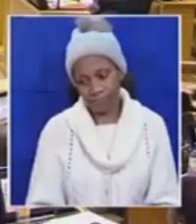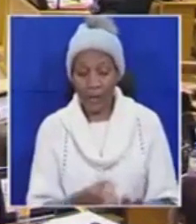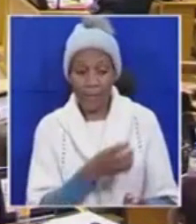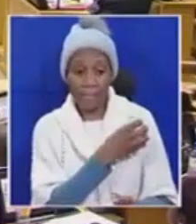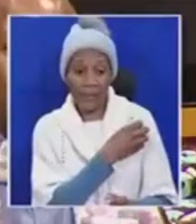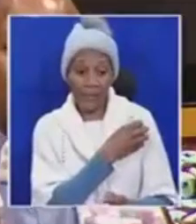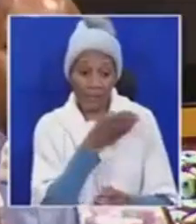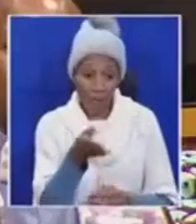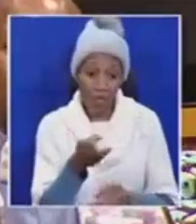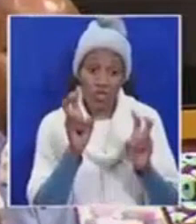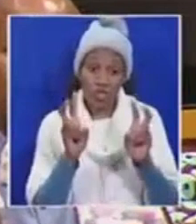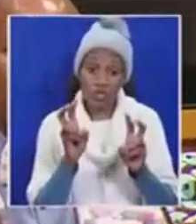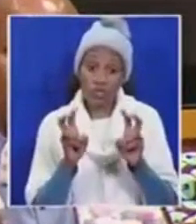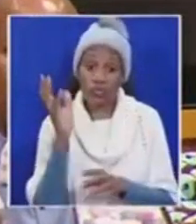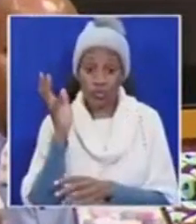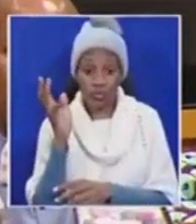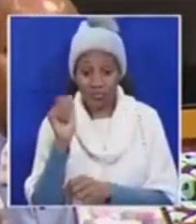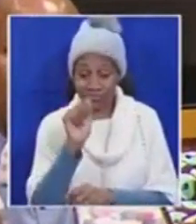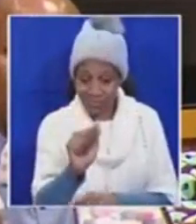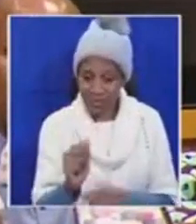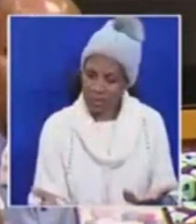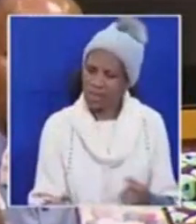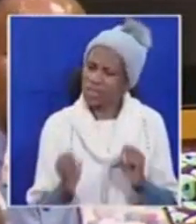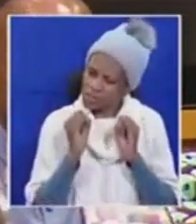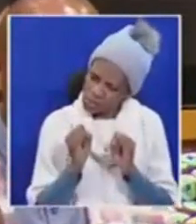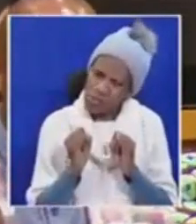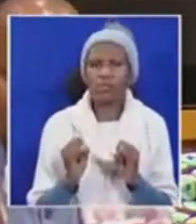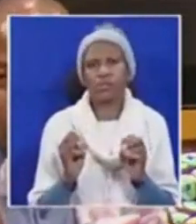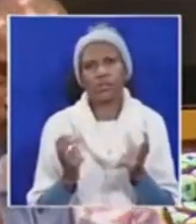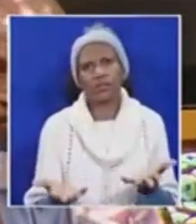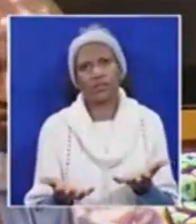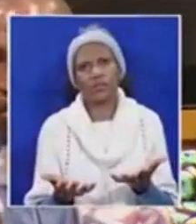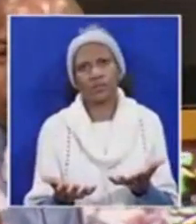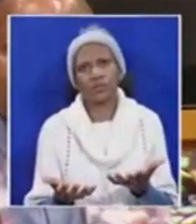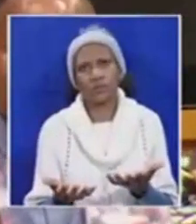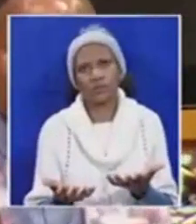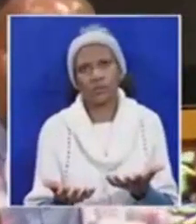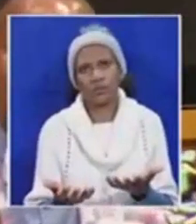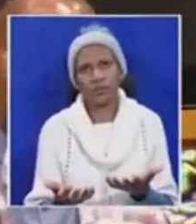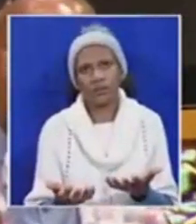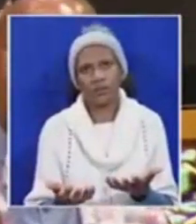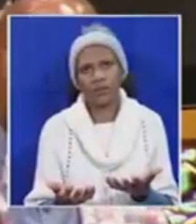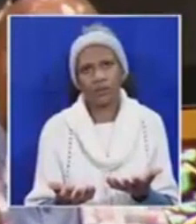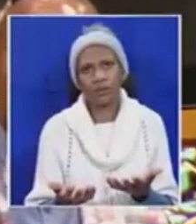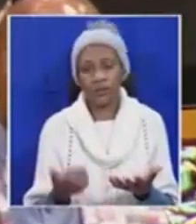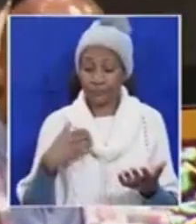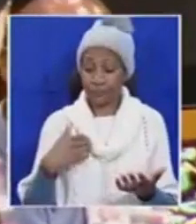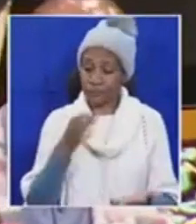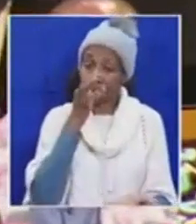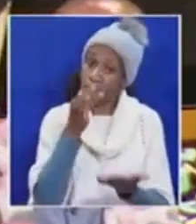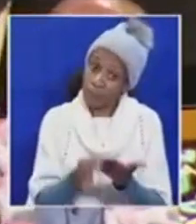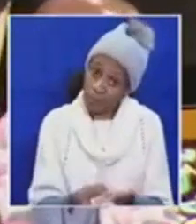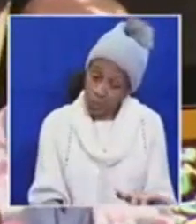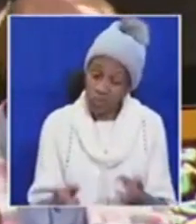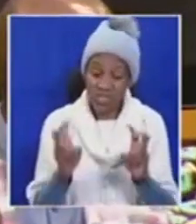Landers are matters of such serious that in the best interest of the security of the country, I propose that these matters